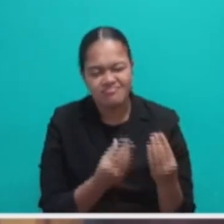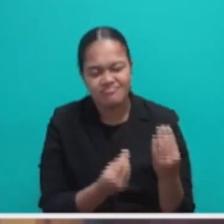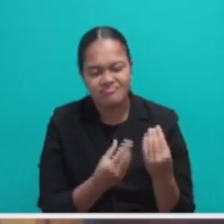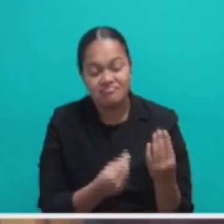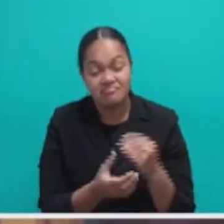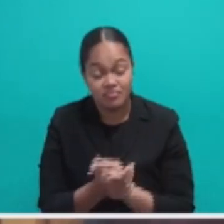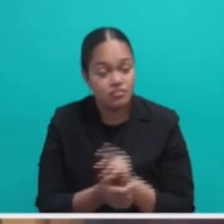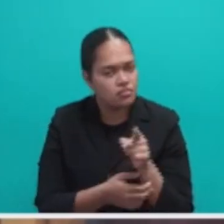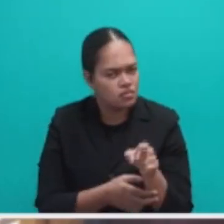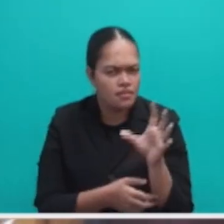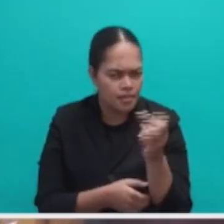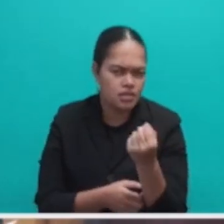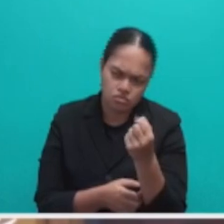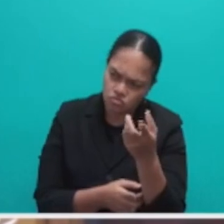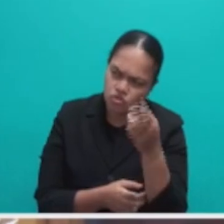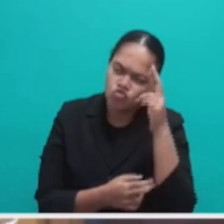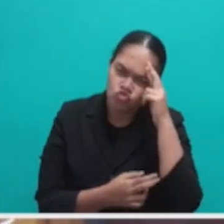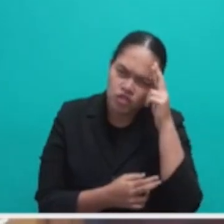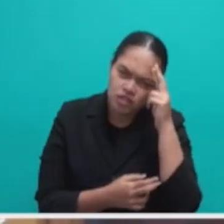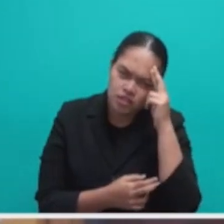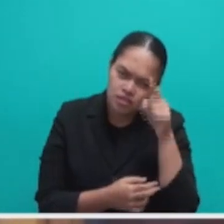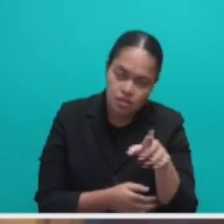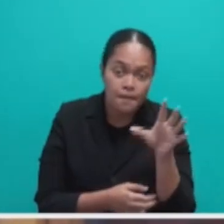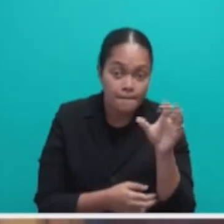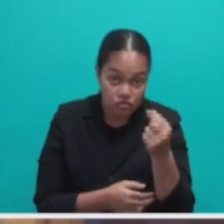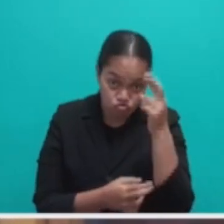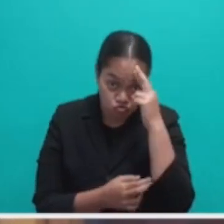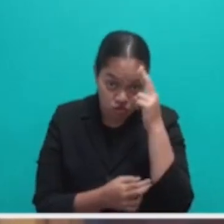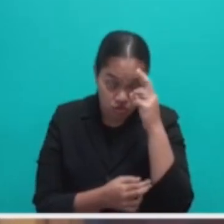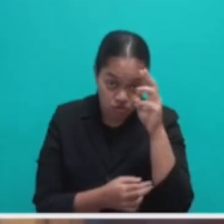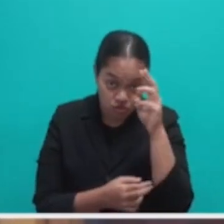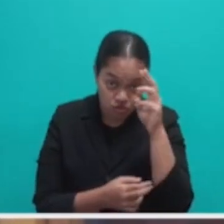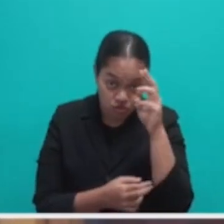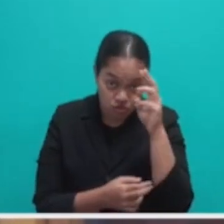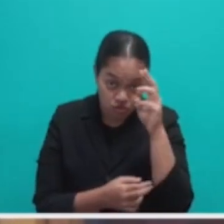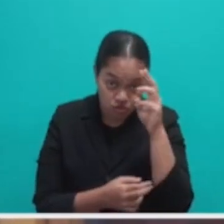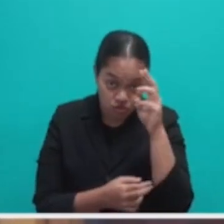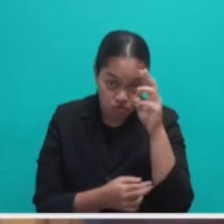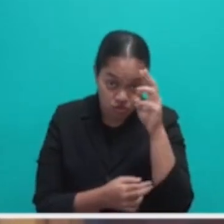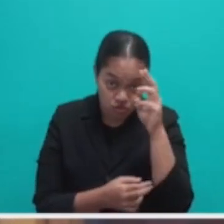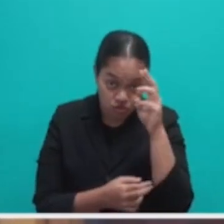This must be the reason, Mr. Speaker, sir,